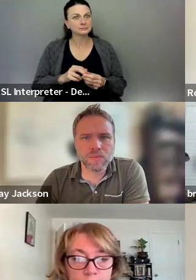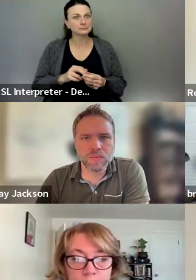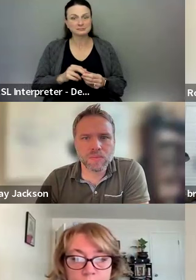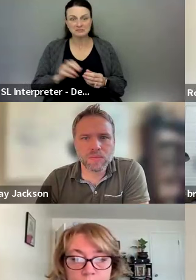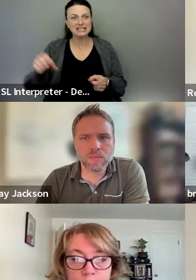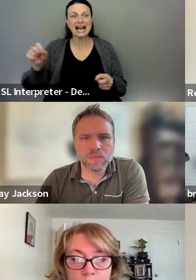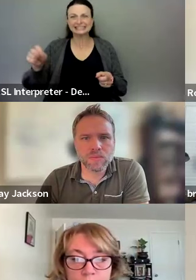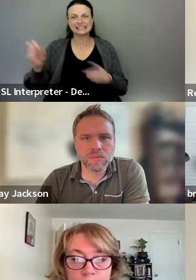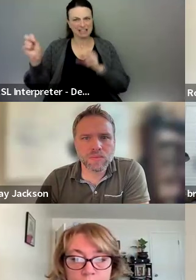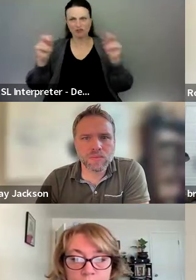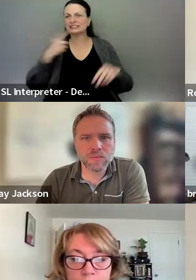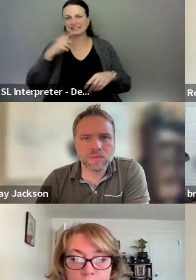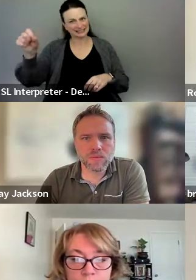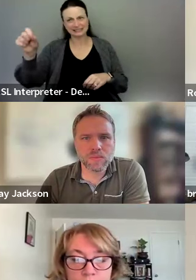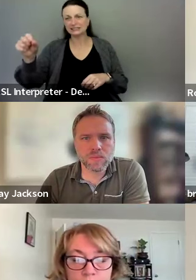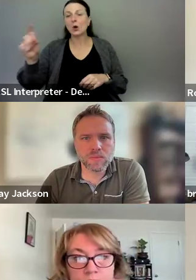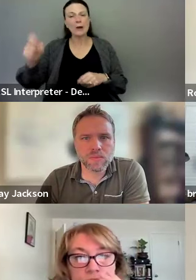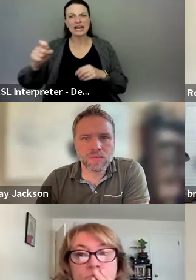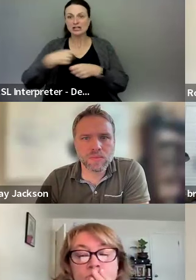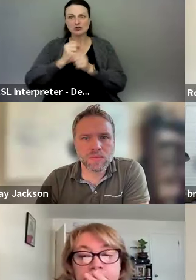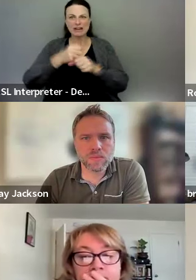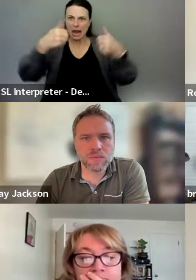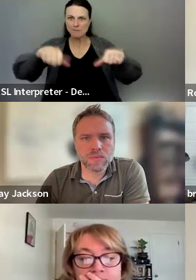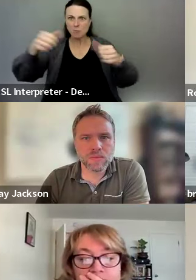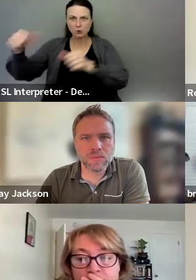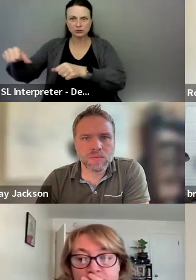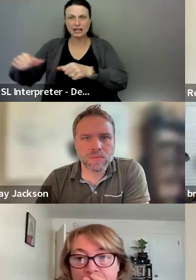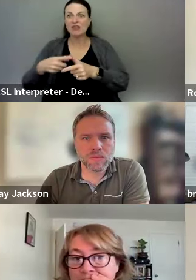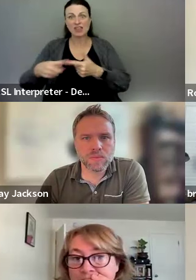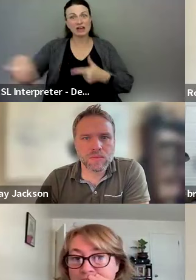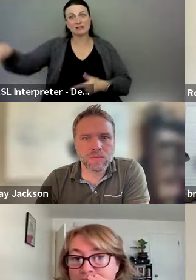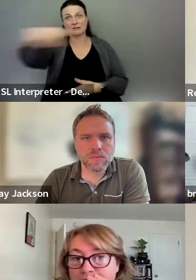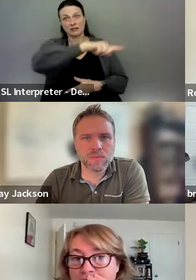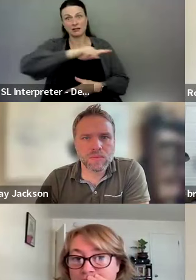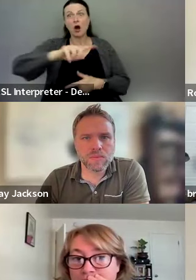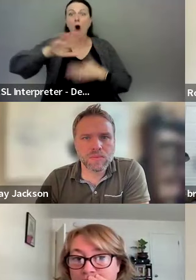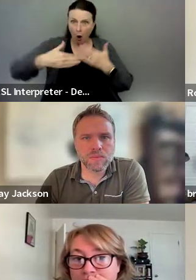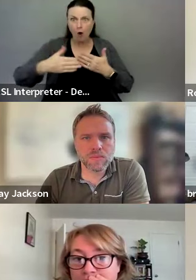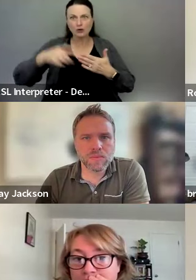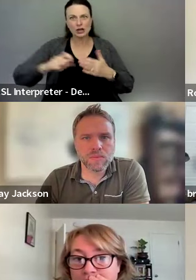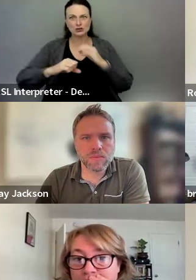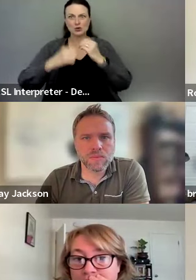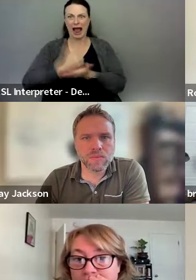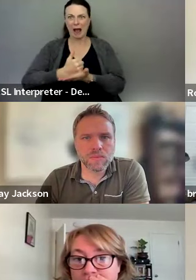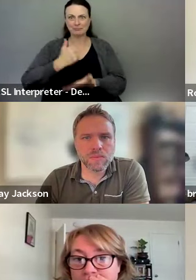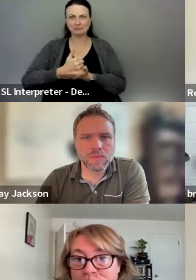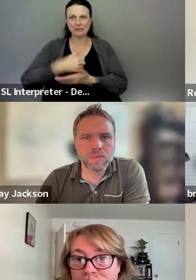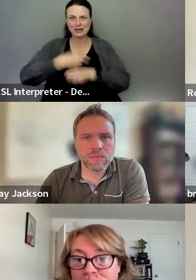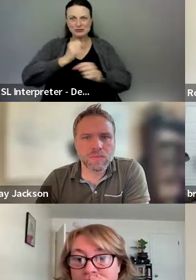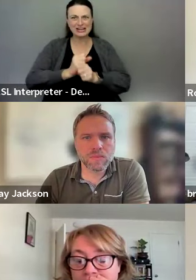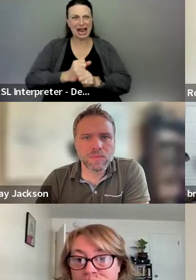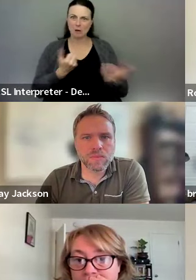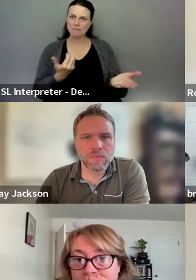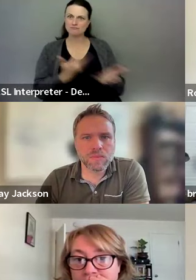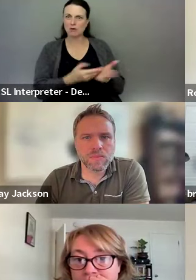Yeah, so we need to create those posts, and then everyone needs to help, because we need to create social proof as well, right? It's